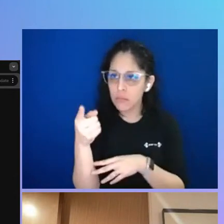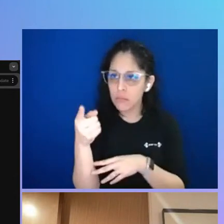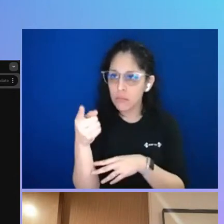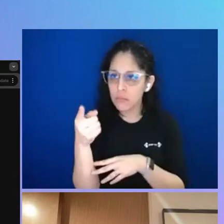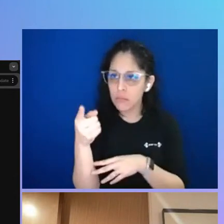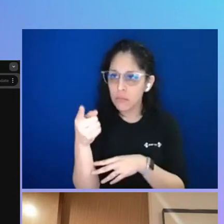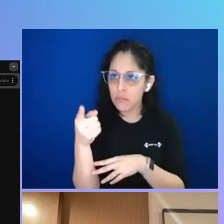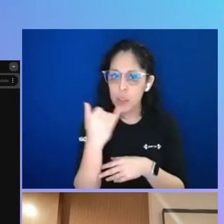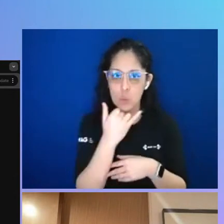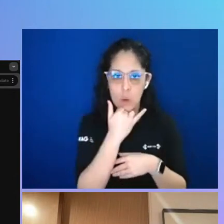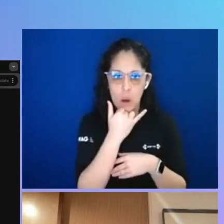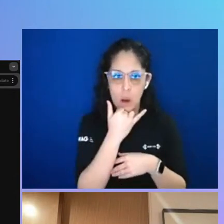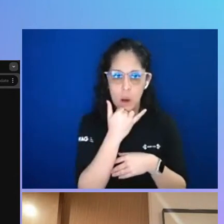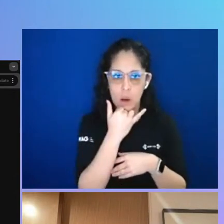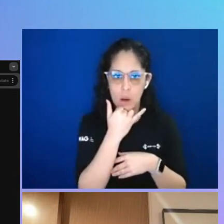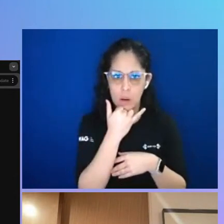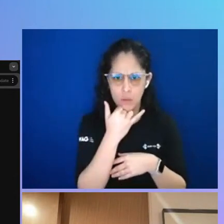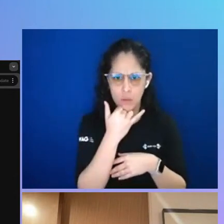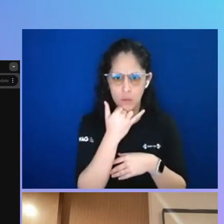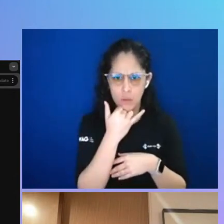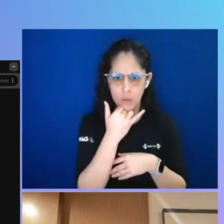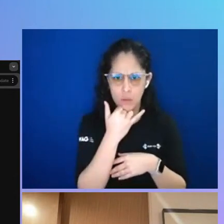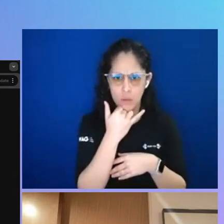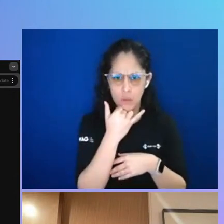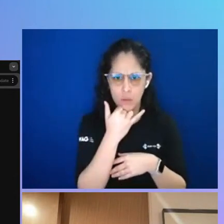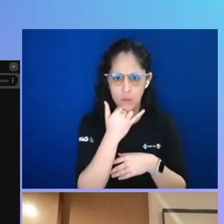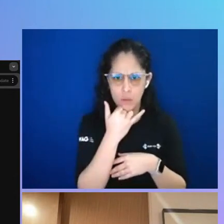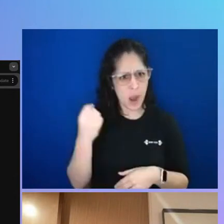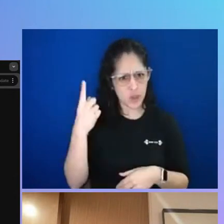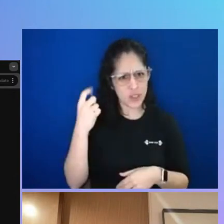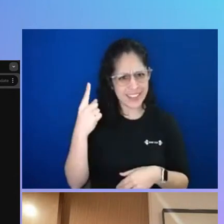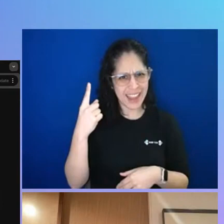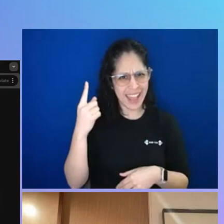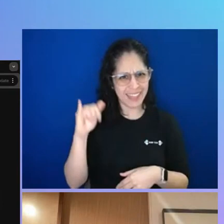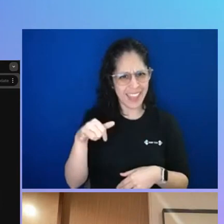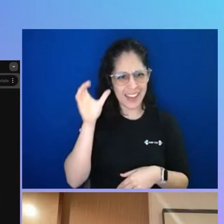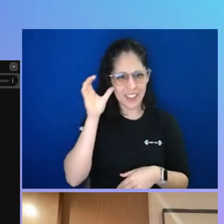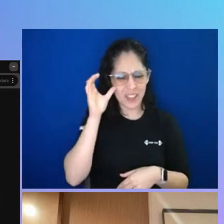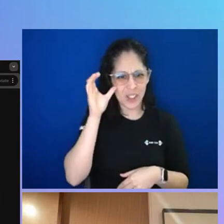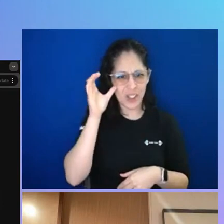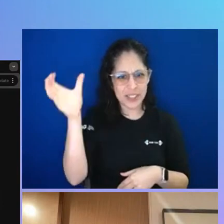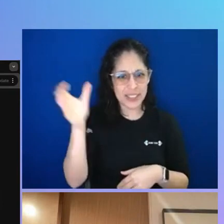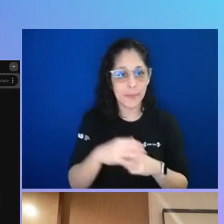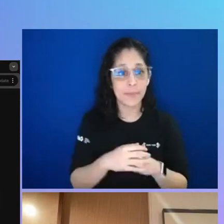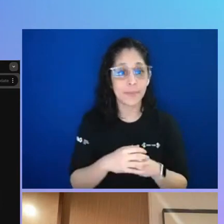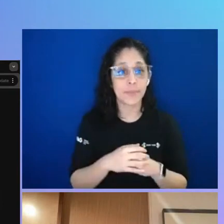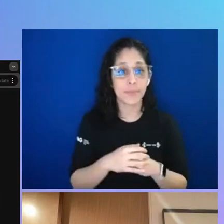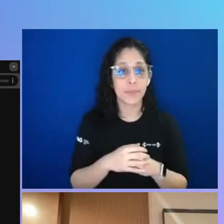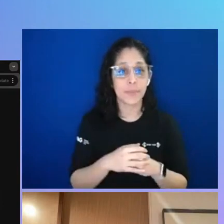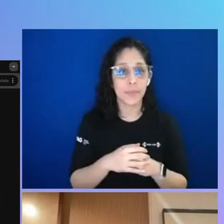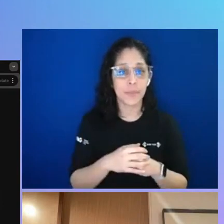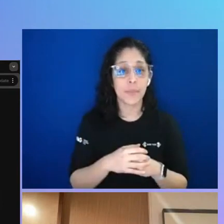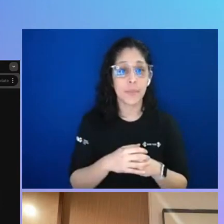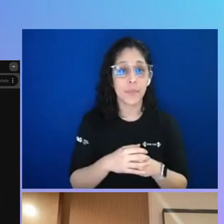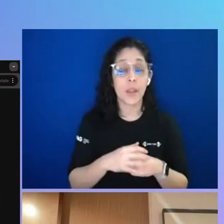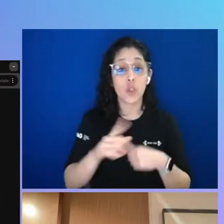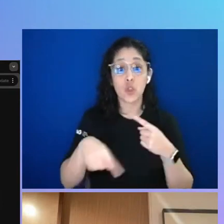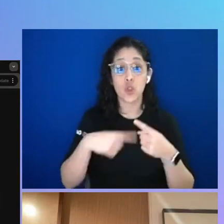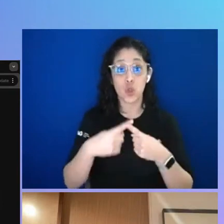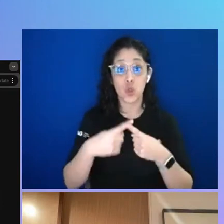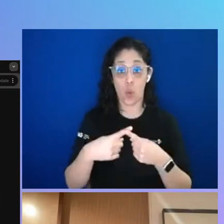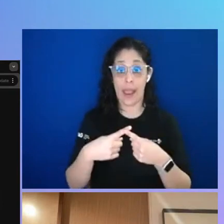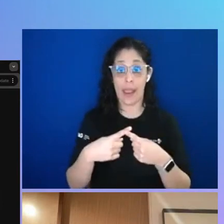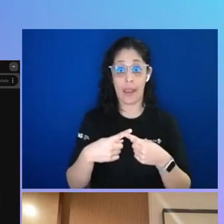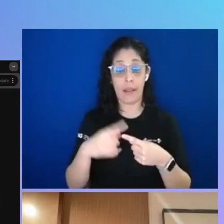Similarly, for non-sighted members, when Form Assist TalkBack speaks, do they understand why the audible cue was